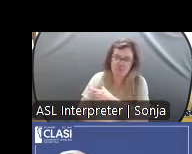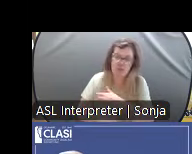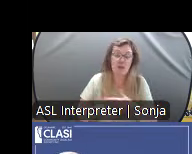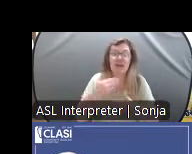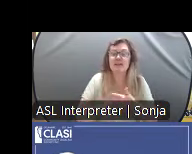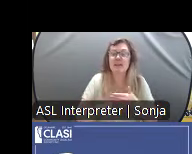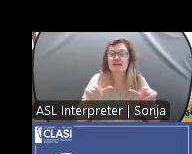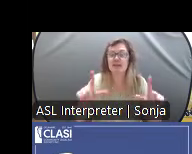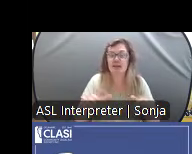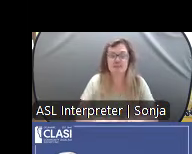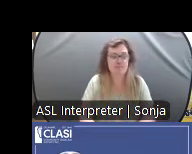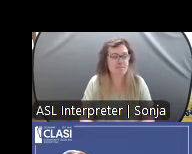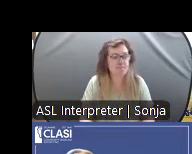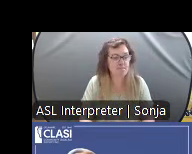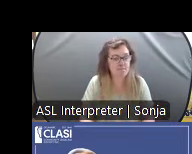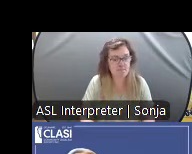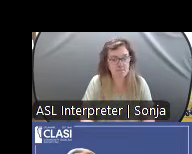slide.